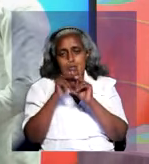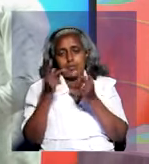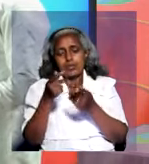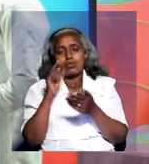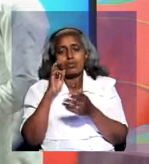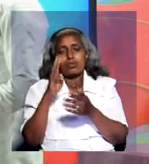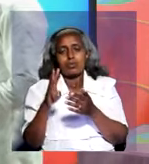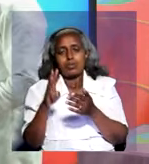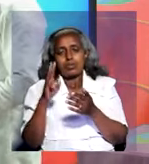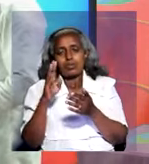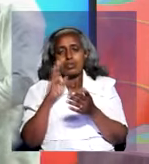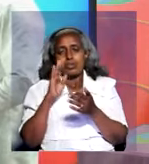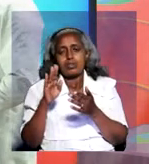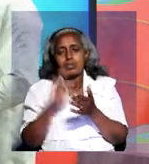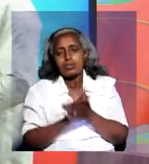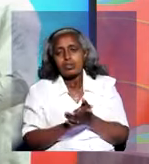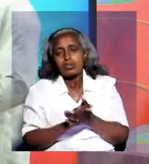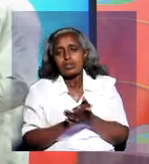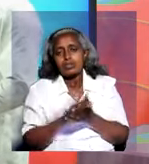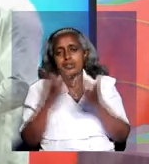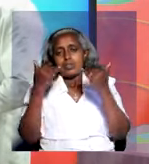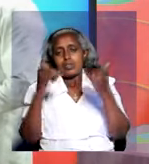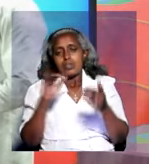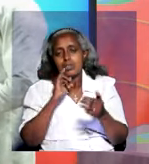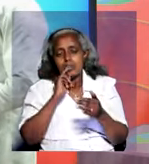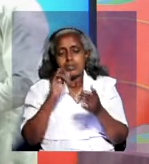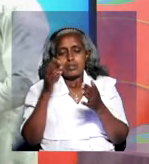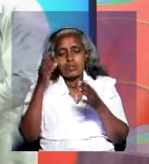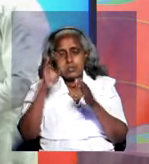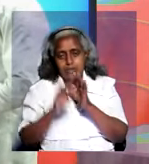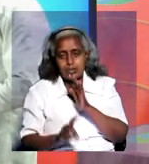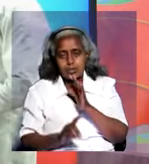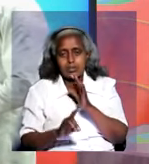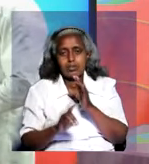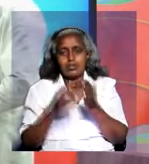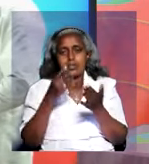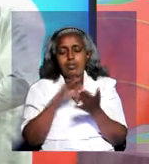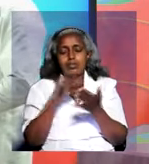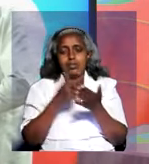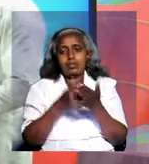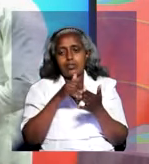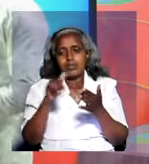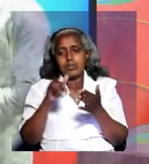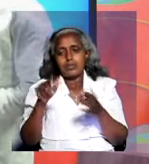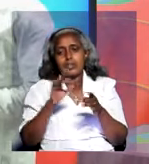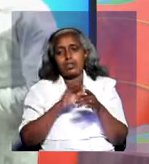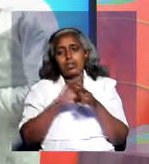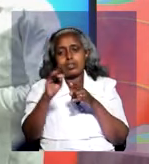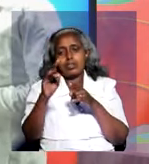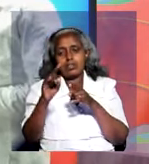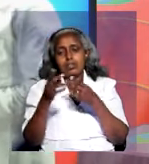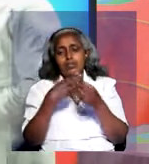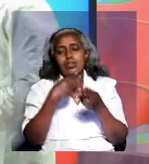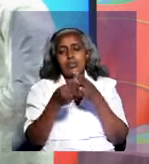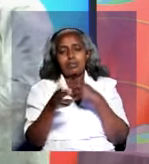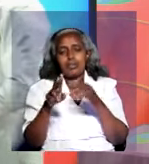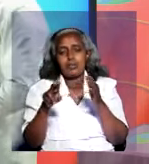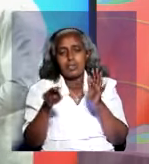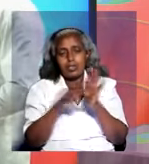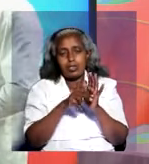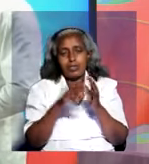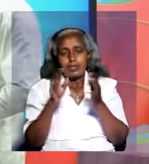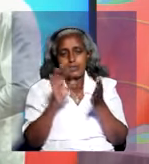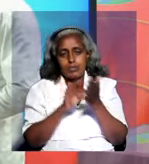be, the size will decrease, the magnitude of the vector will decrease in same direction. If you multiply by a negative